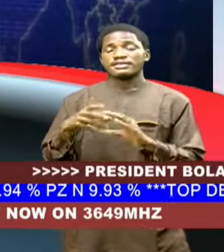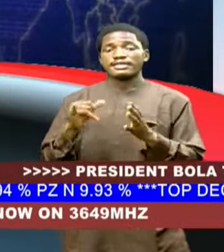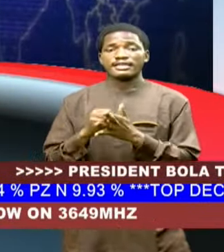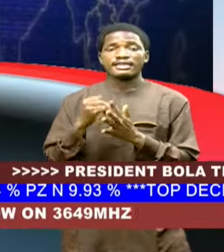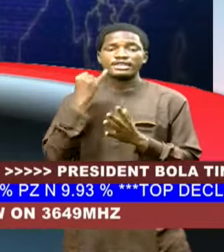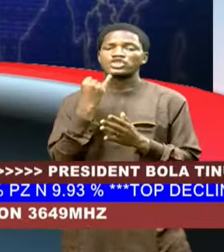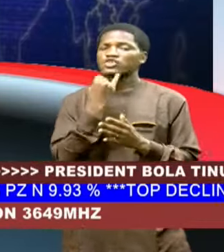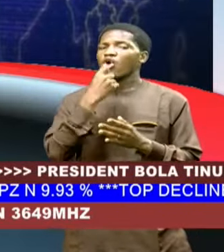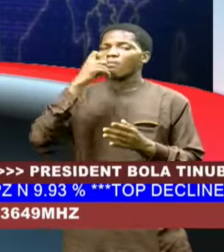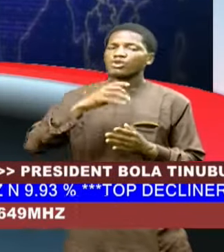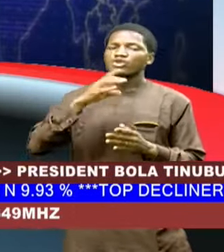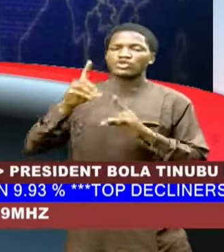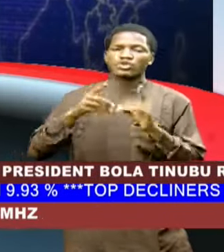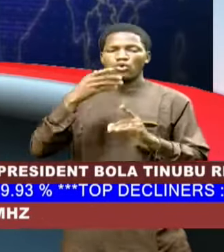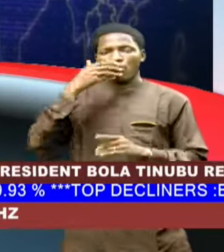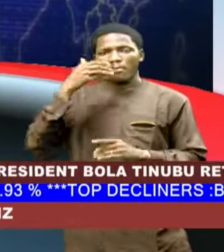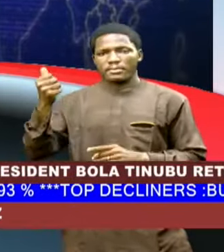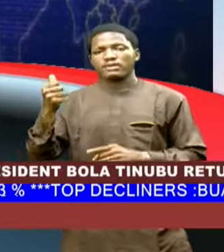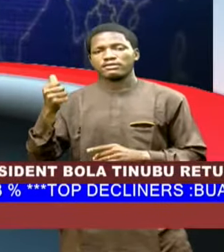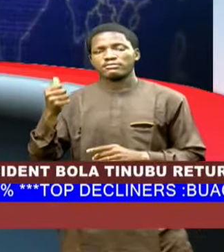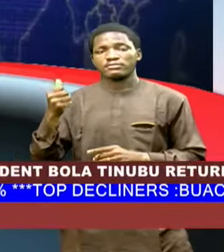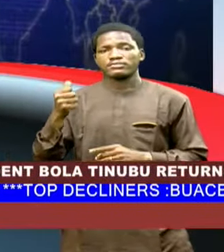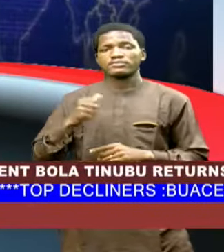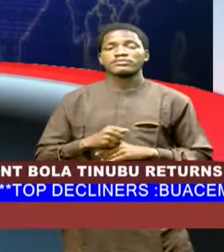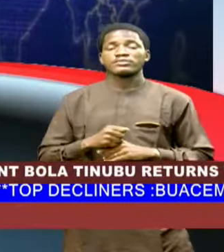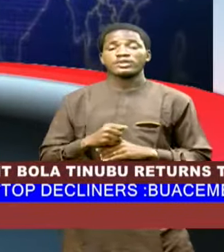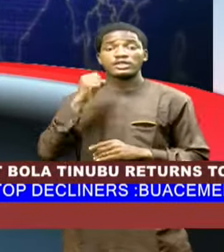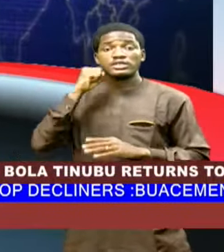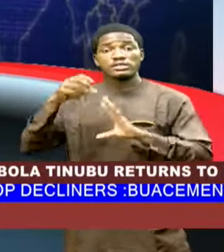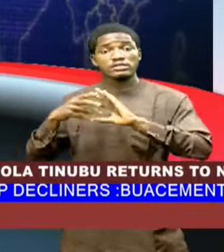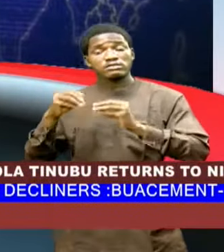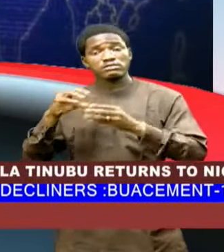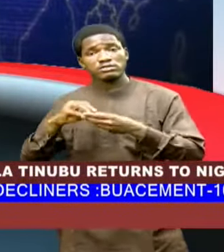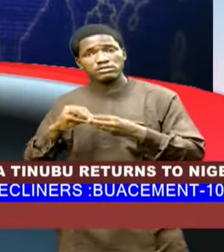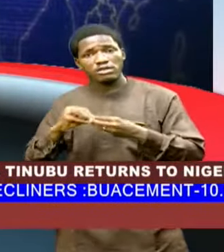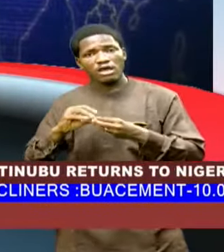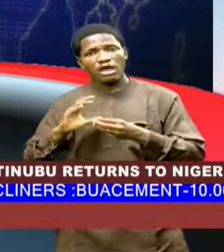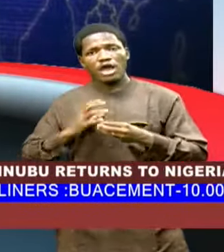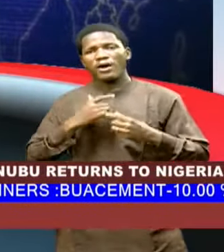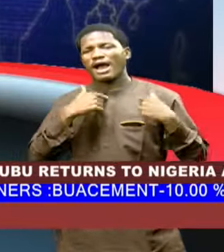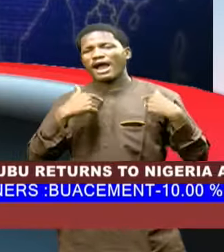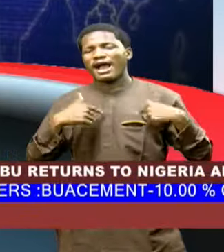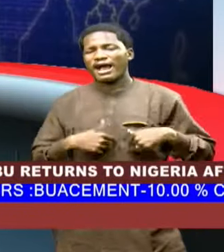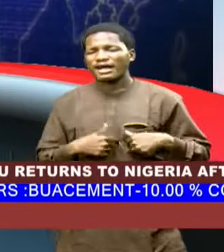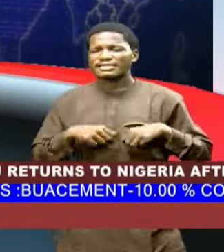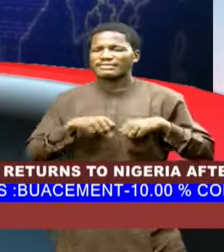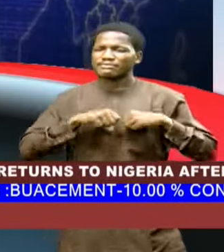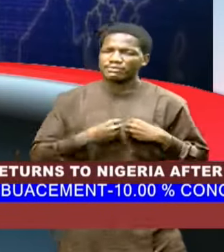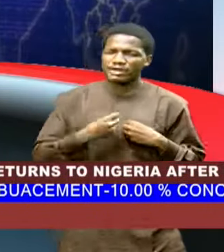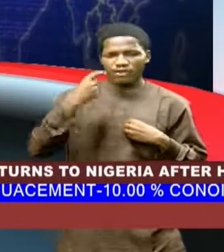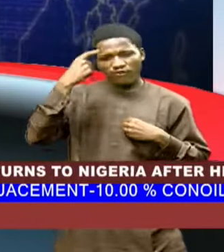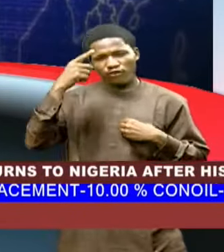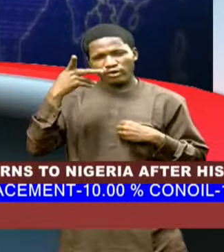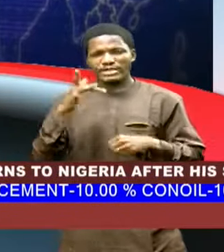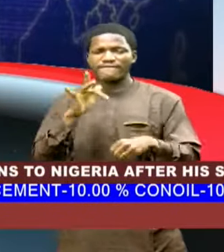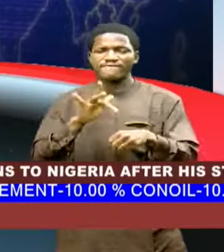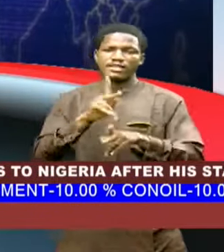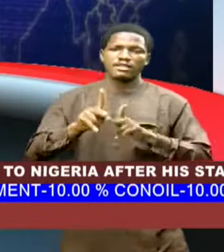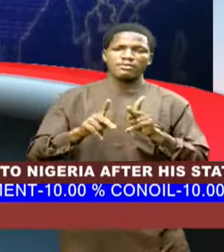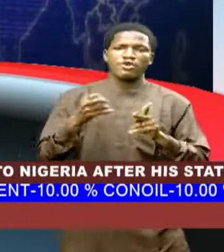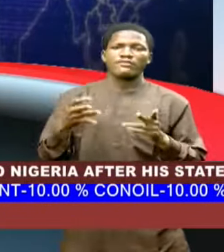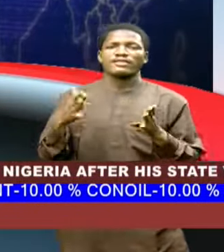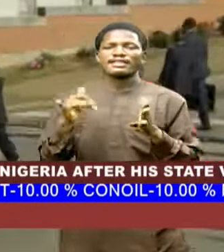in Selma, Alabama. Kamala Harris said, and I quote, "Our hearts break for the victims of that horrific tragedy